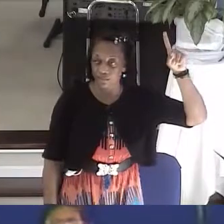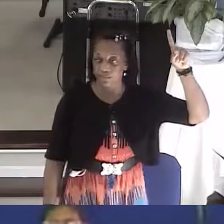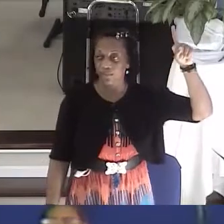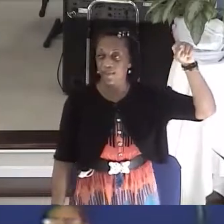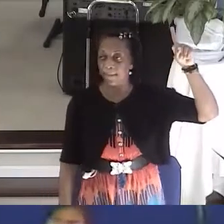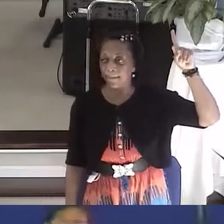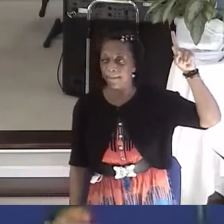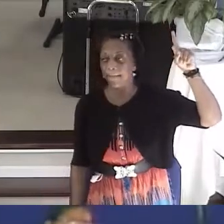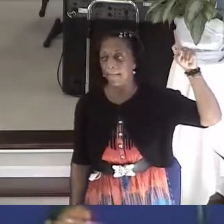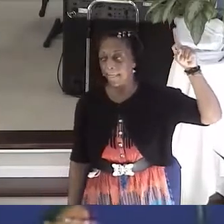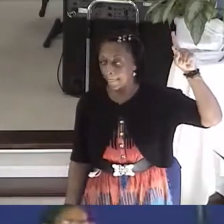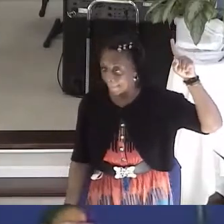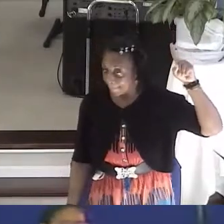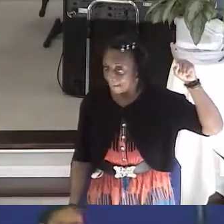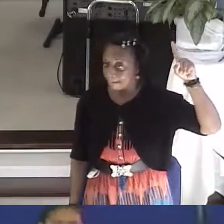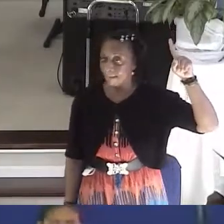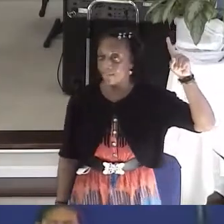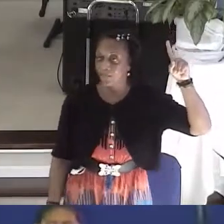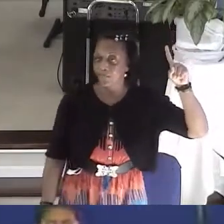want, all we want.